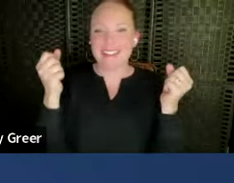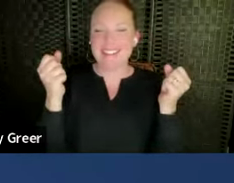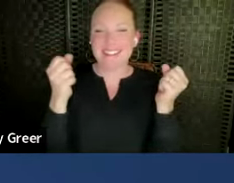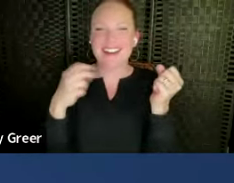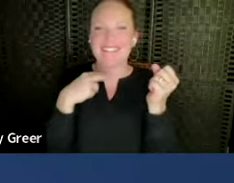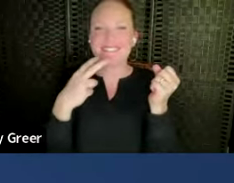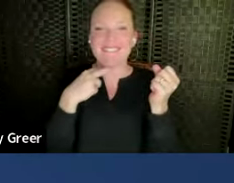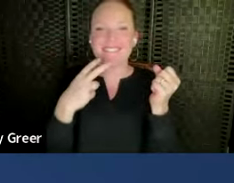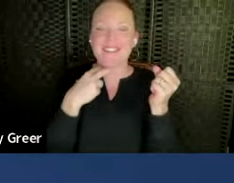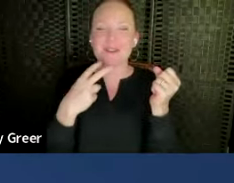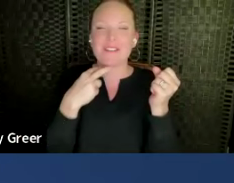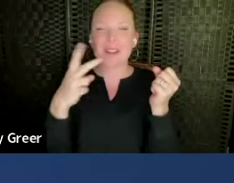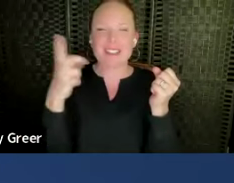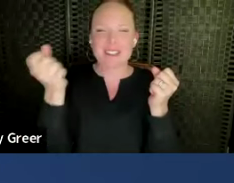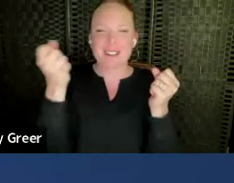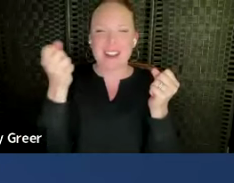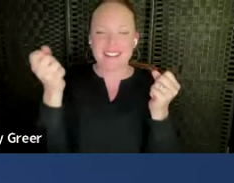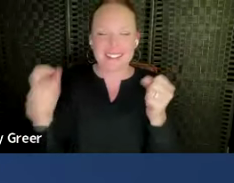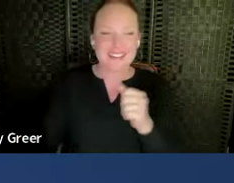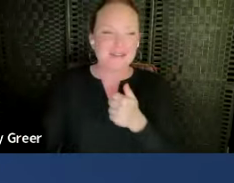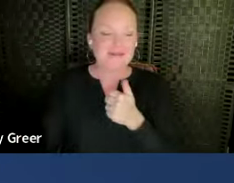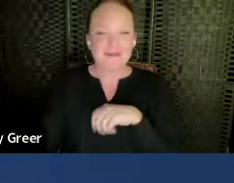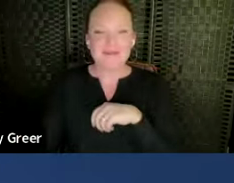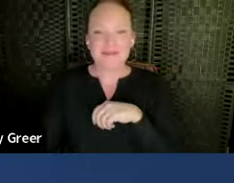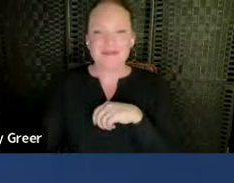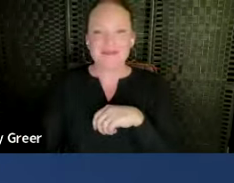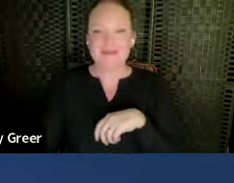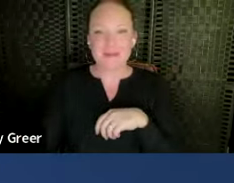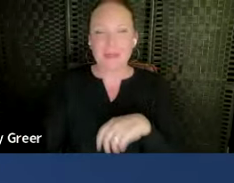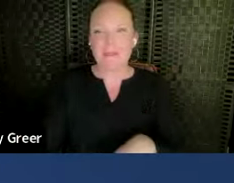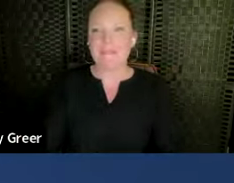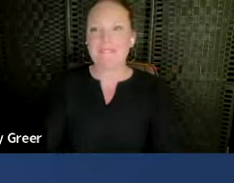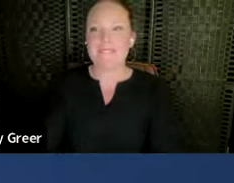going to sign. Yep. If you want a voice, just hold on. Okay.